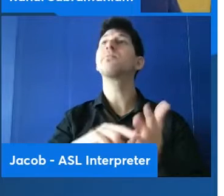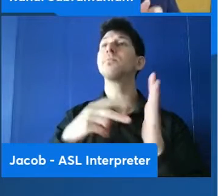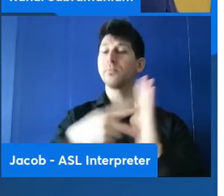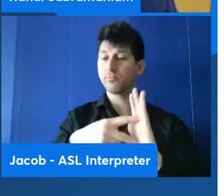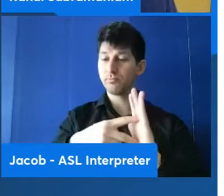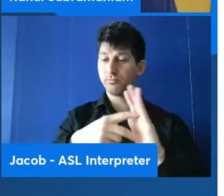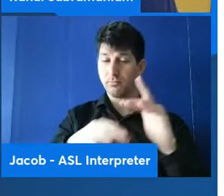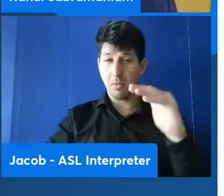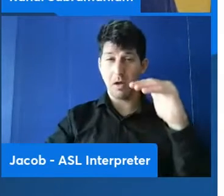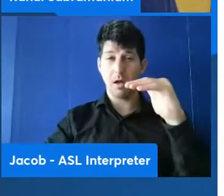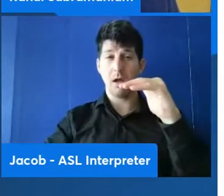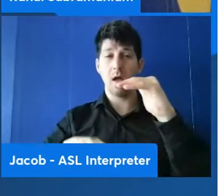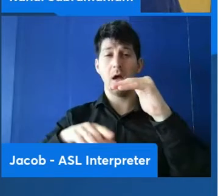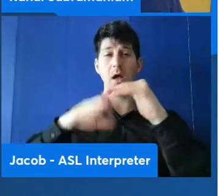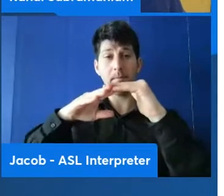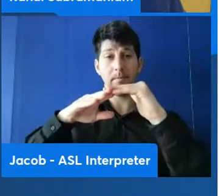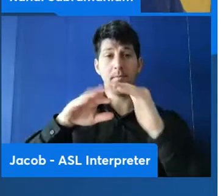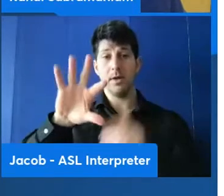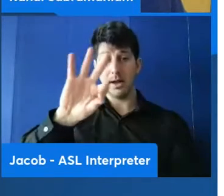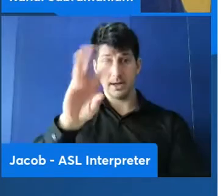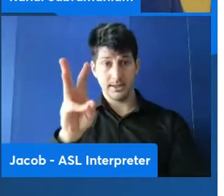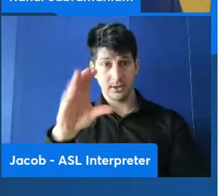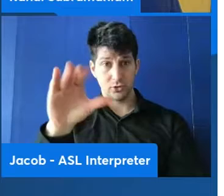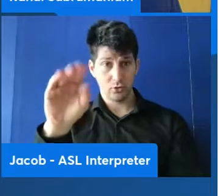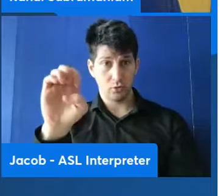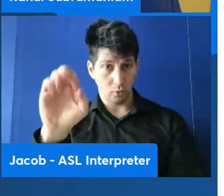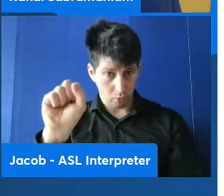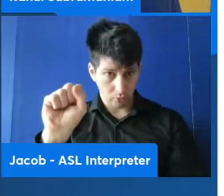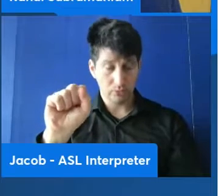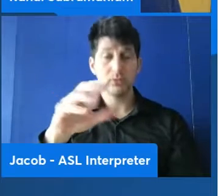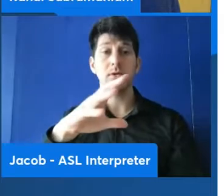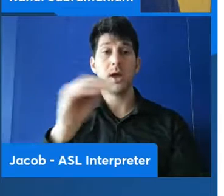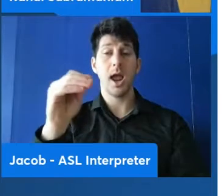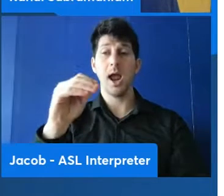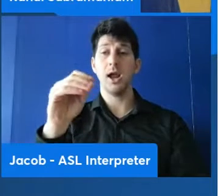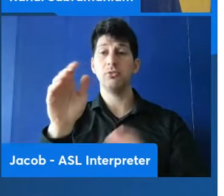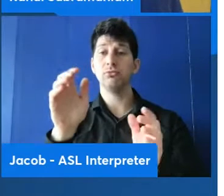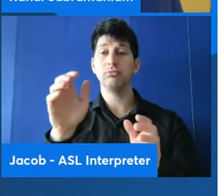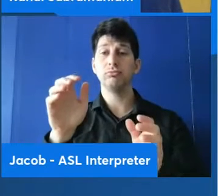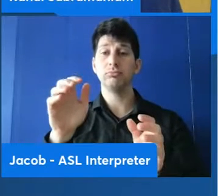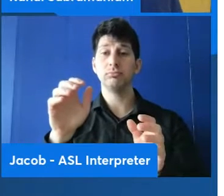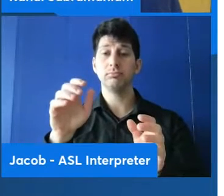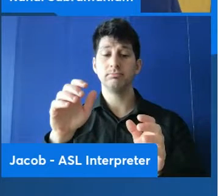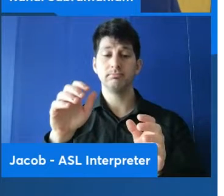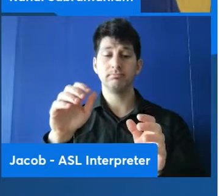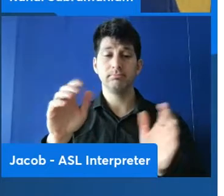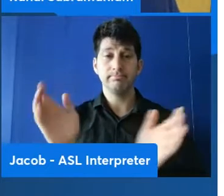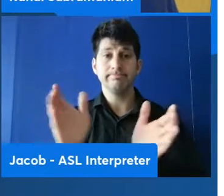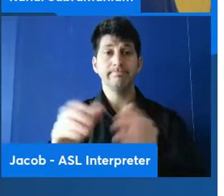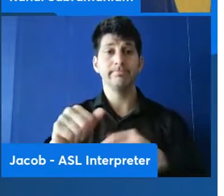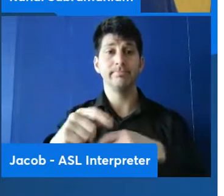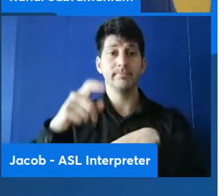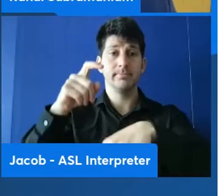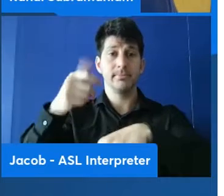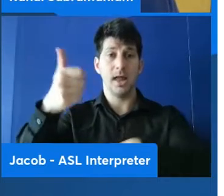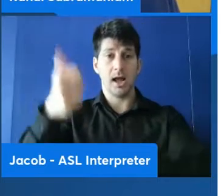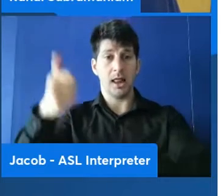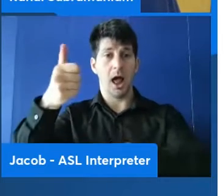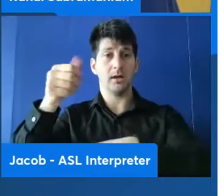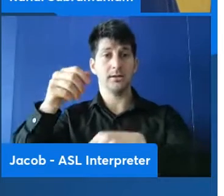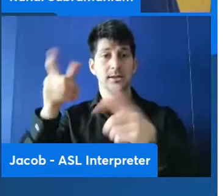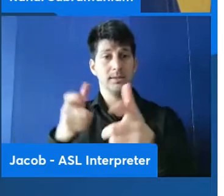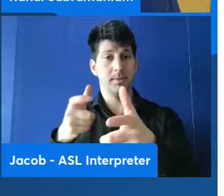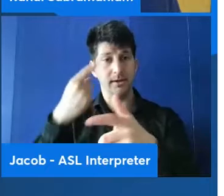all the way up to 96 cores, and you could push the clock speed for each one of